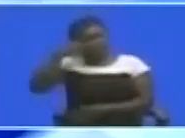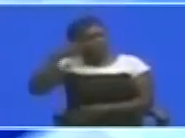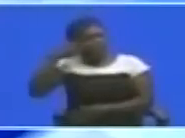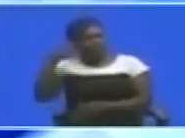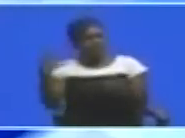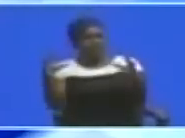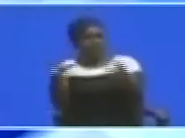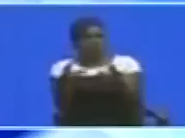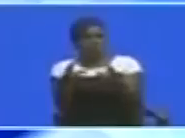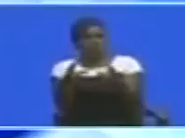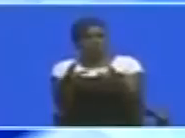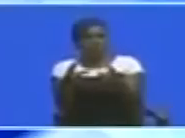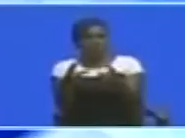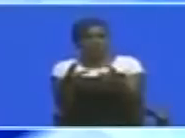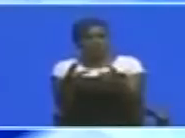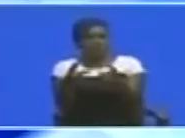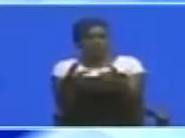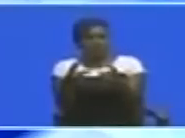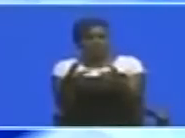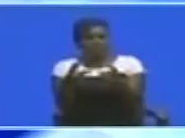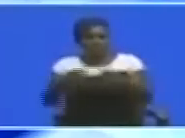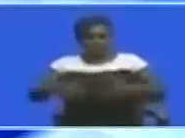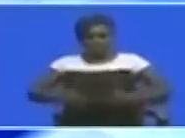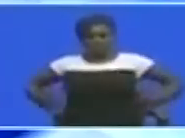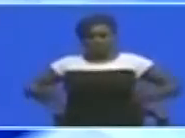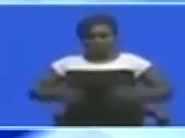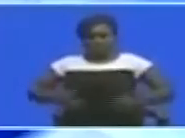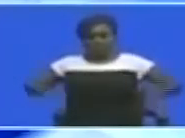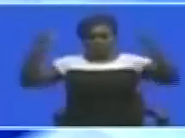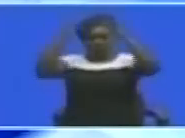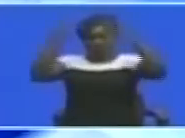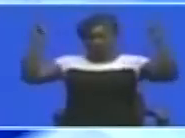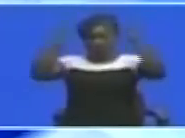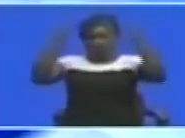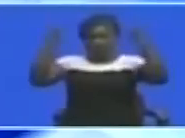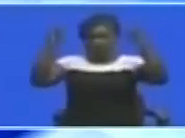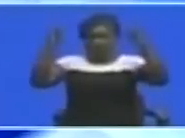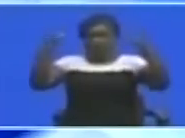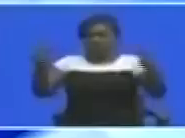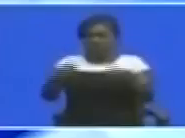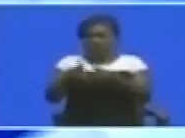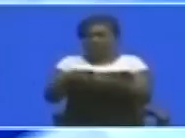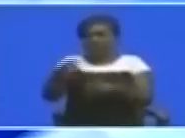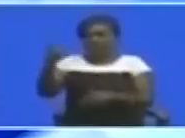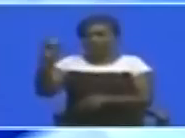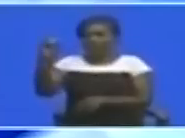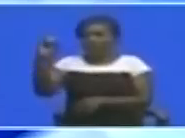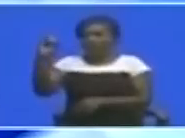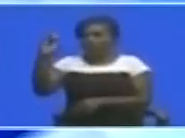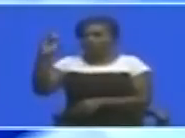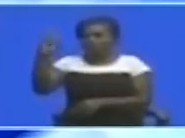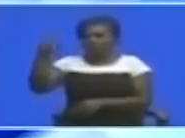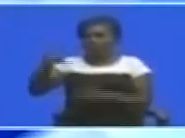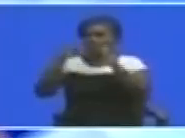Al-Shabaab militia in the sprawling Hagadera refugee camp in Dadaab, Garissa County. Dadaab OCPD Raphael Kimelo said the